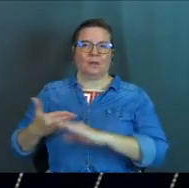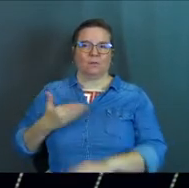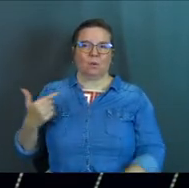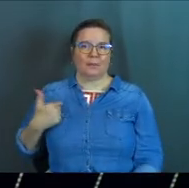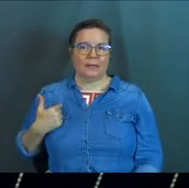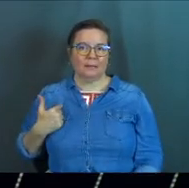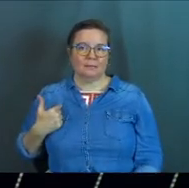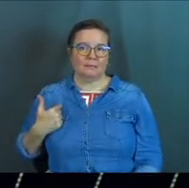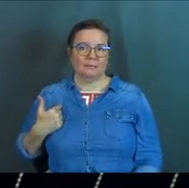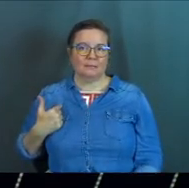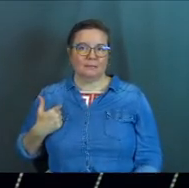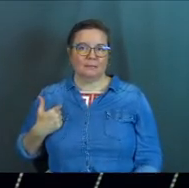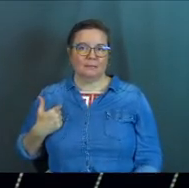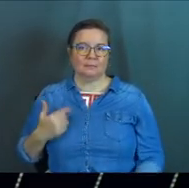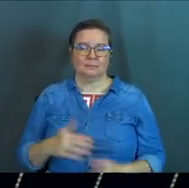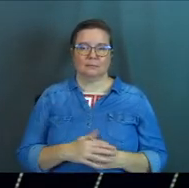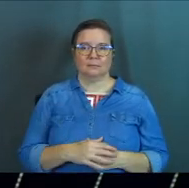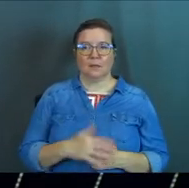before me.